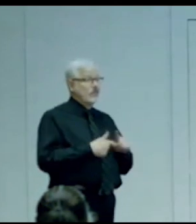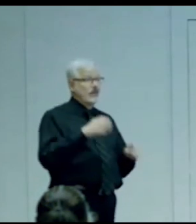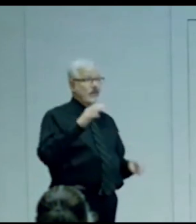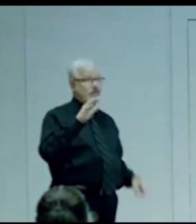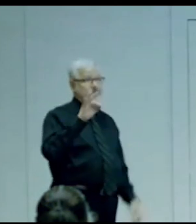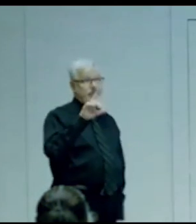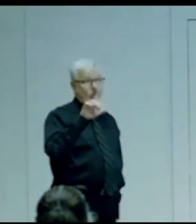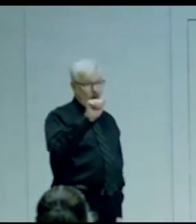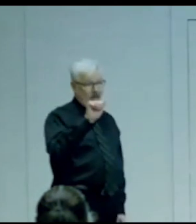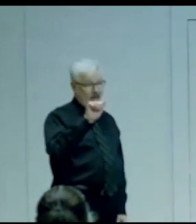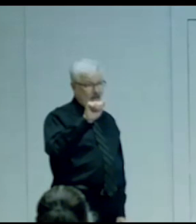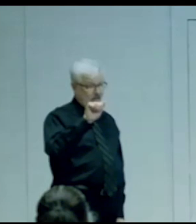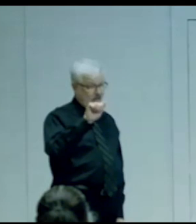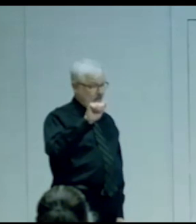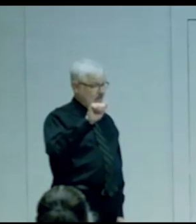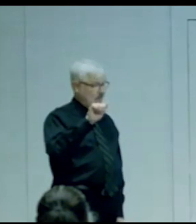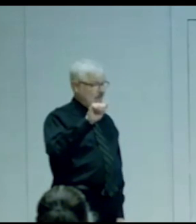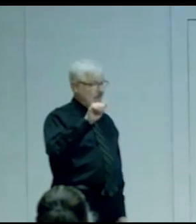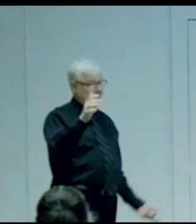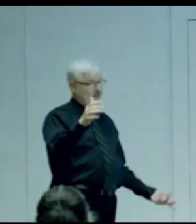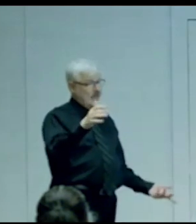Florida. I just insulted you, but anyway,